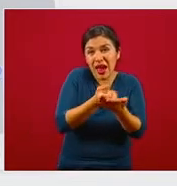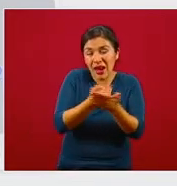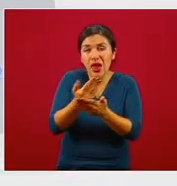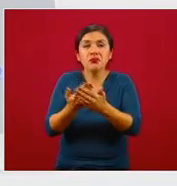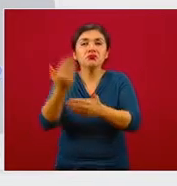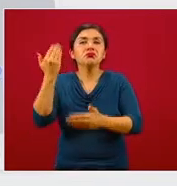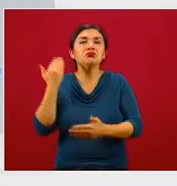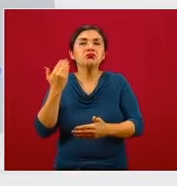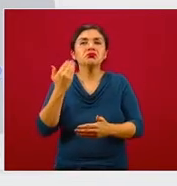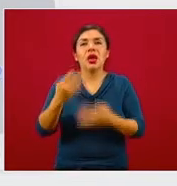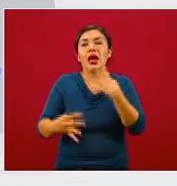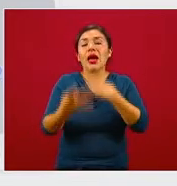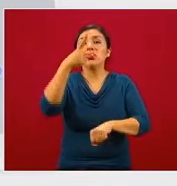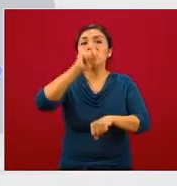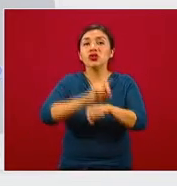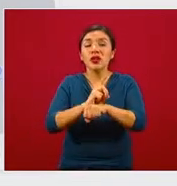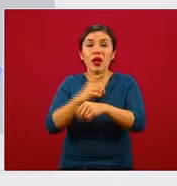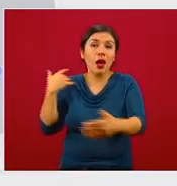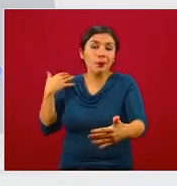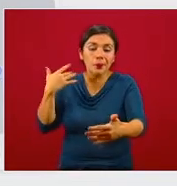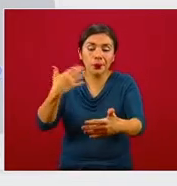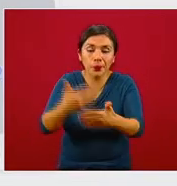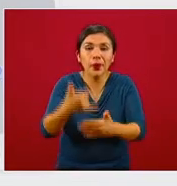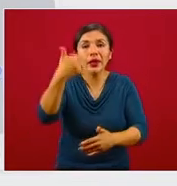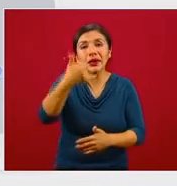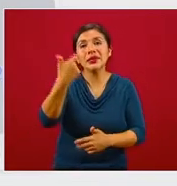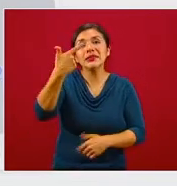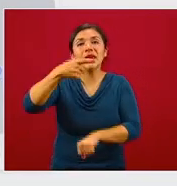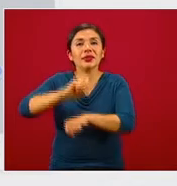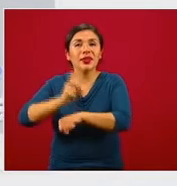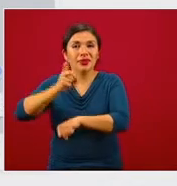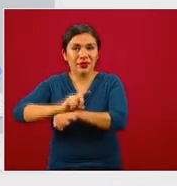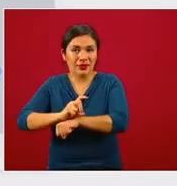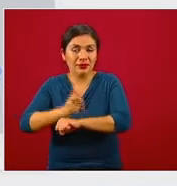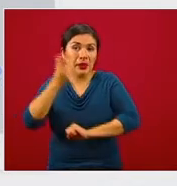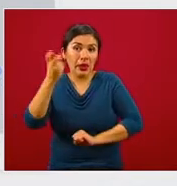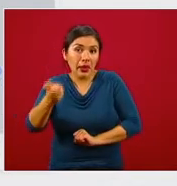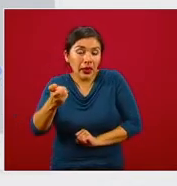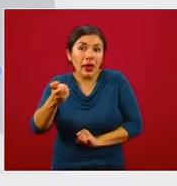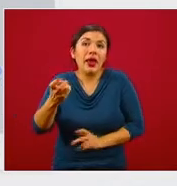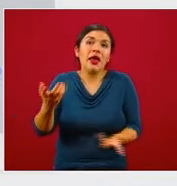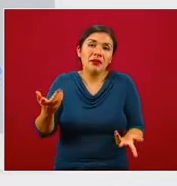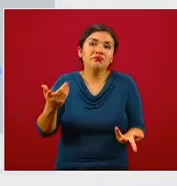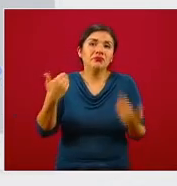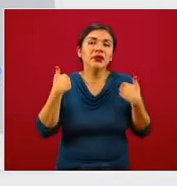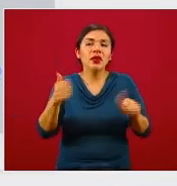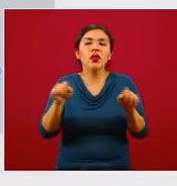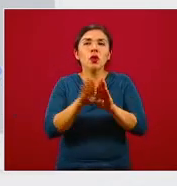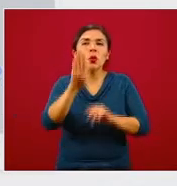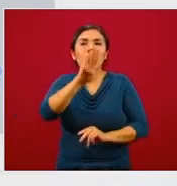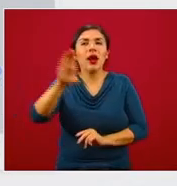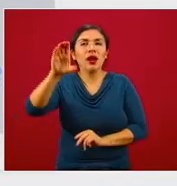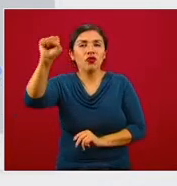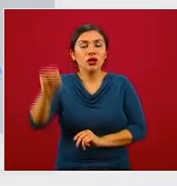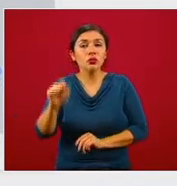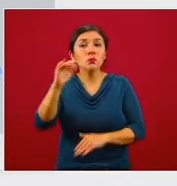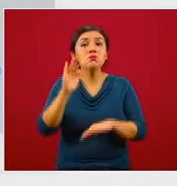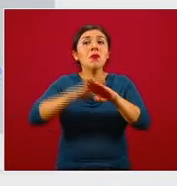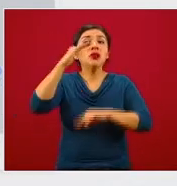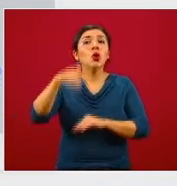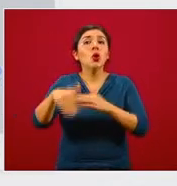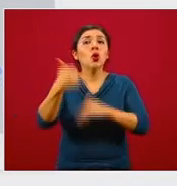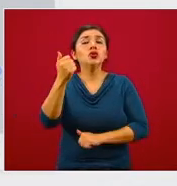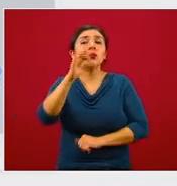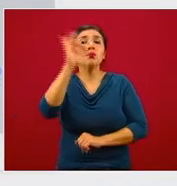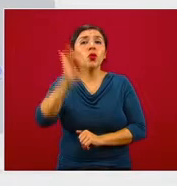Then beneath, something quite interesting is a comparison of mobility levels. And this is over the last